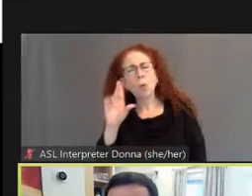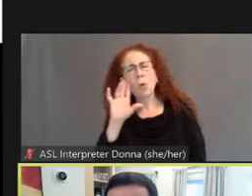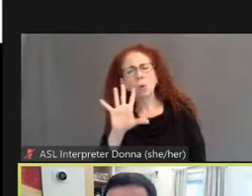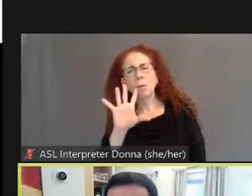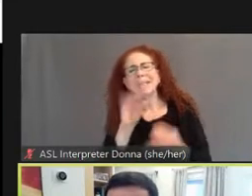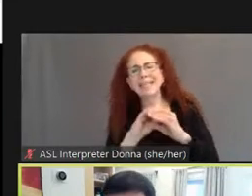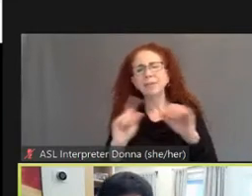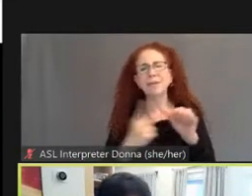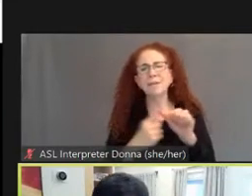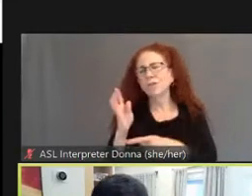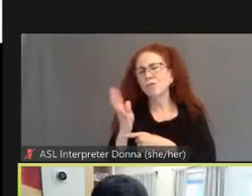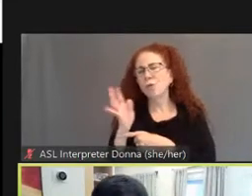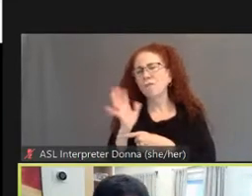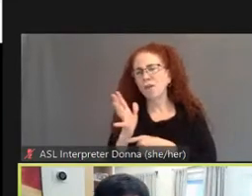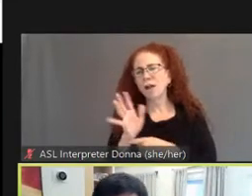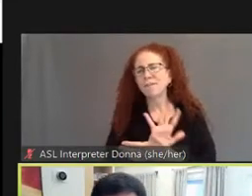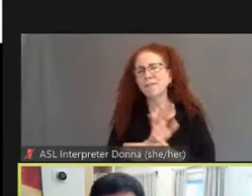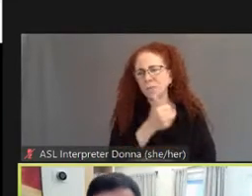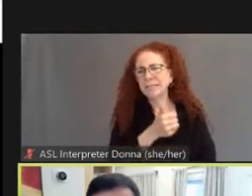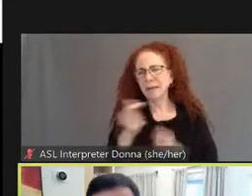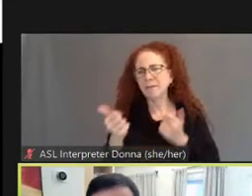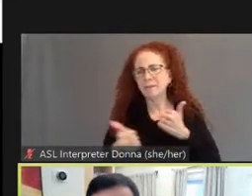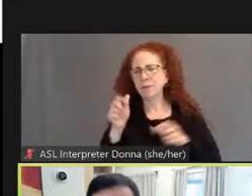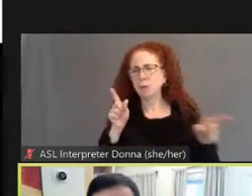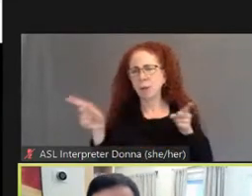to 5 minutes of the film itself.